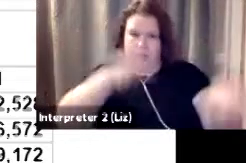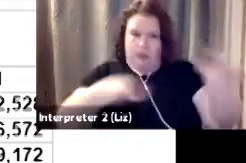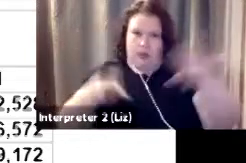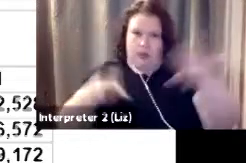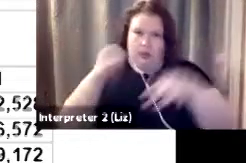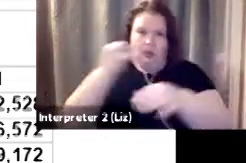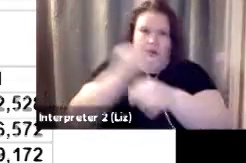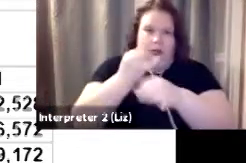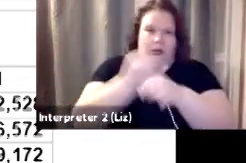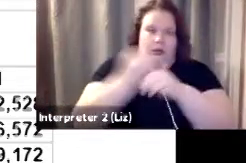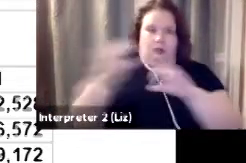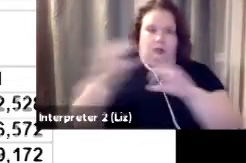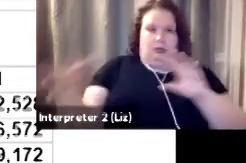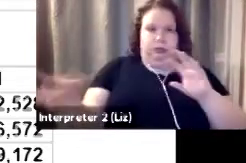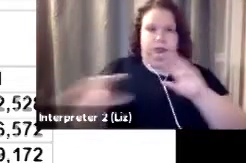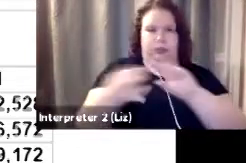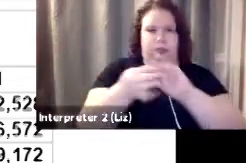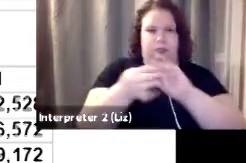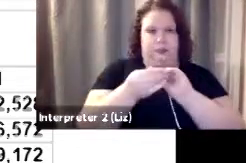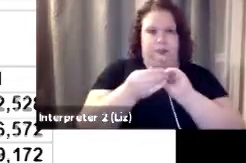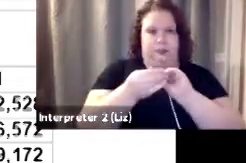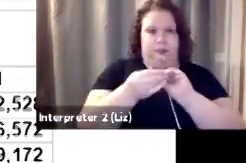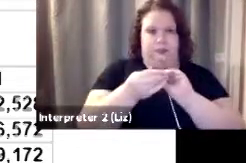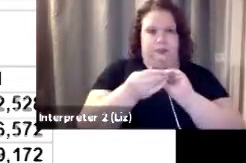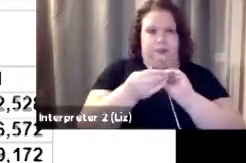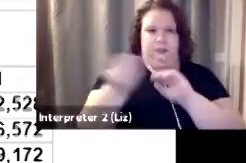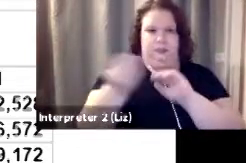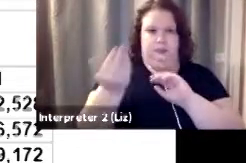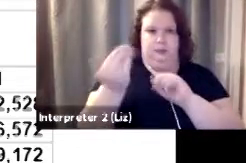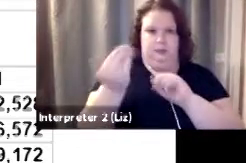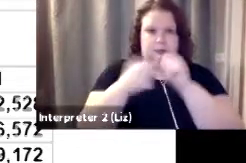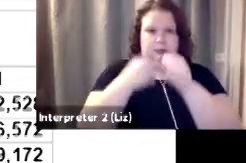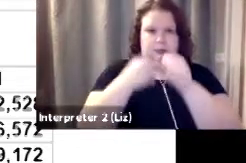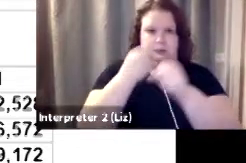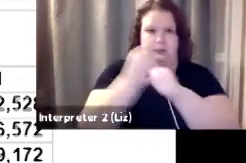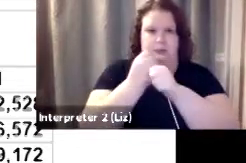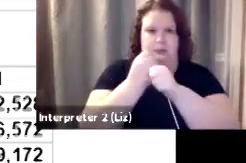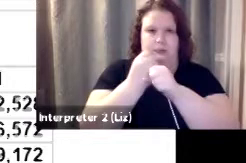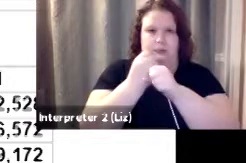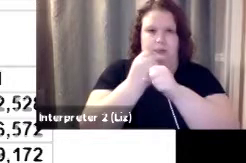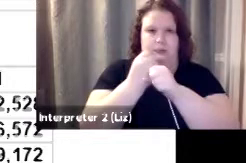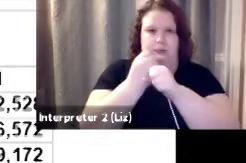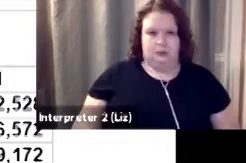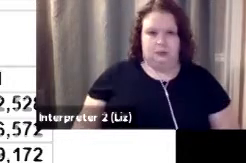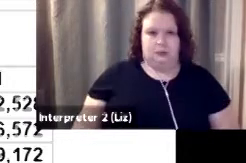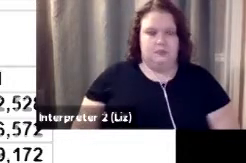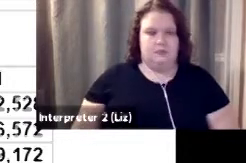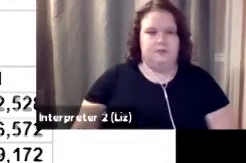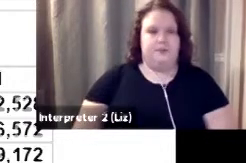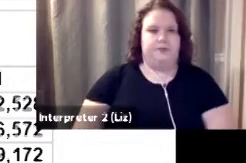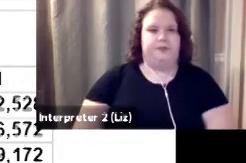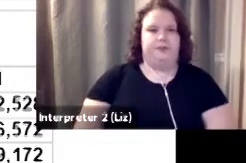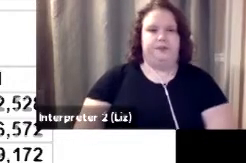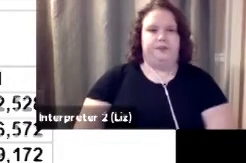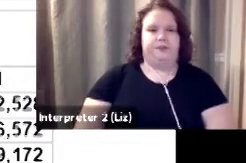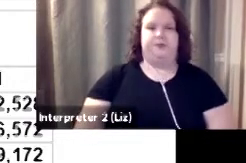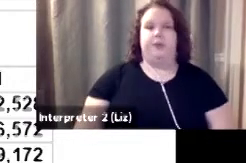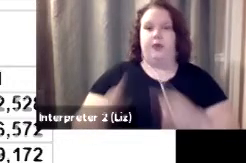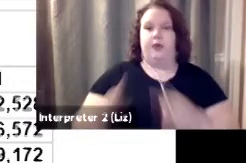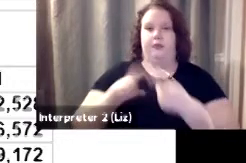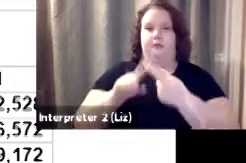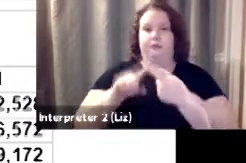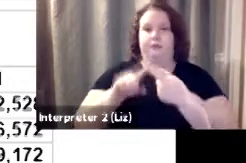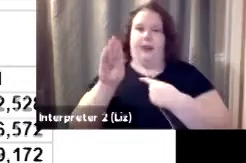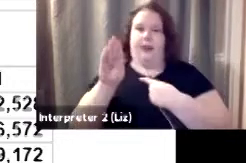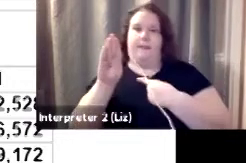across that 15 year period. Uh, so if you advance it one click here, you'll see that we're considering this the baseline option, uh,